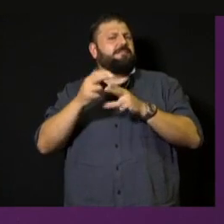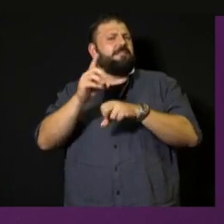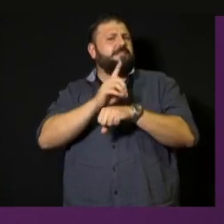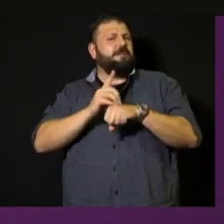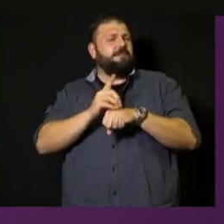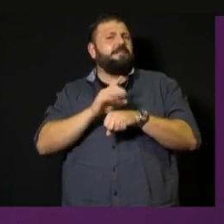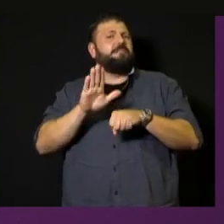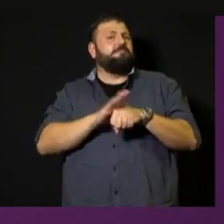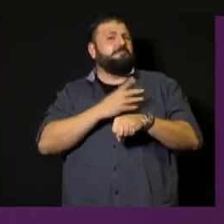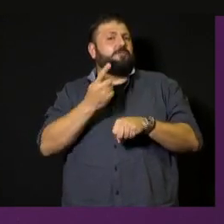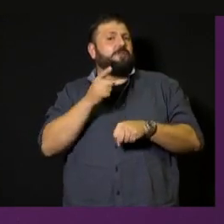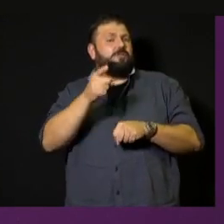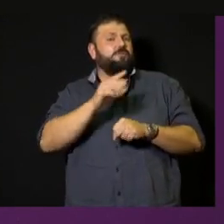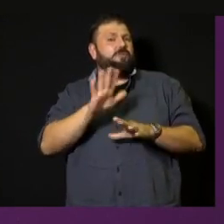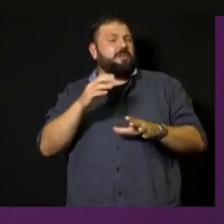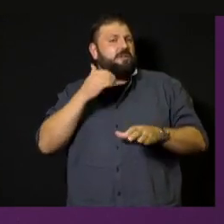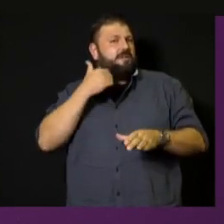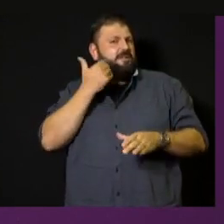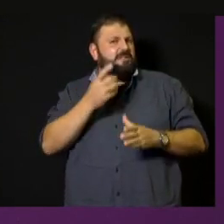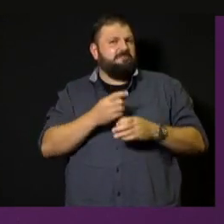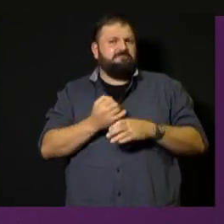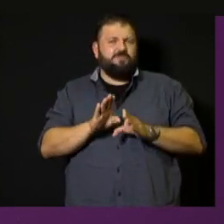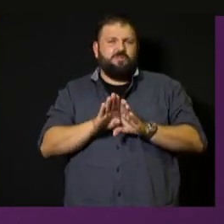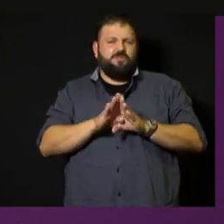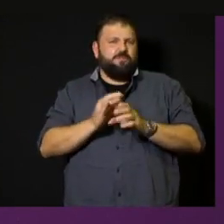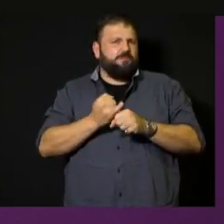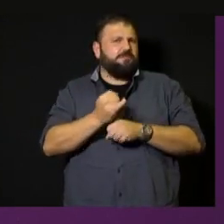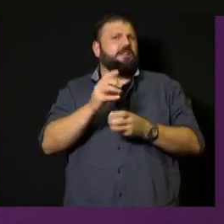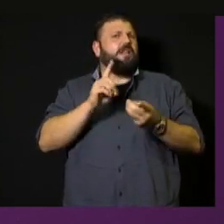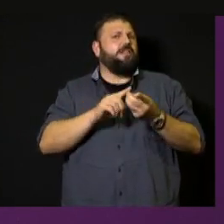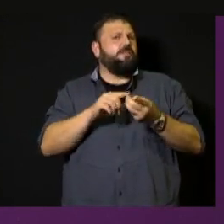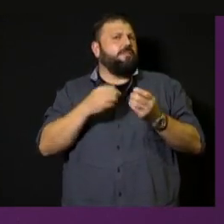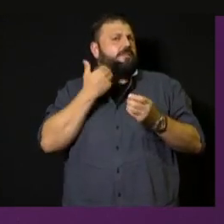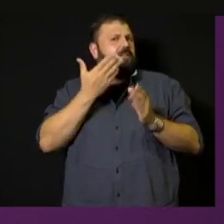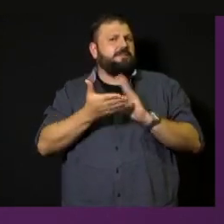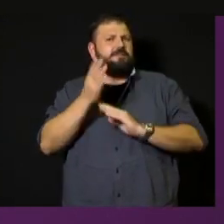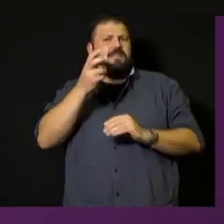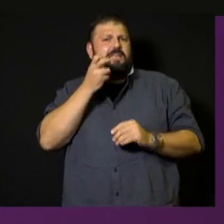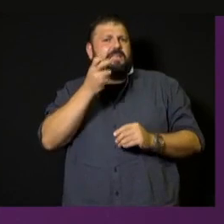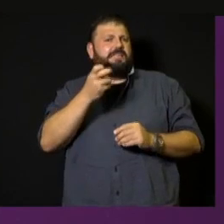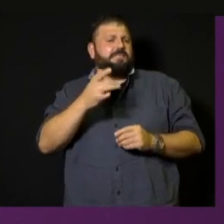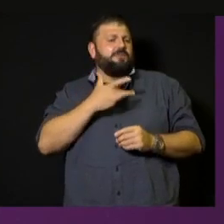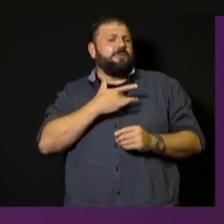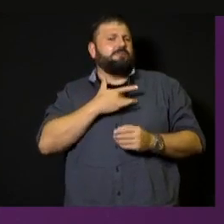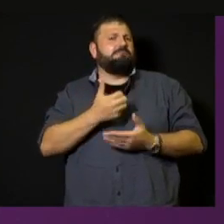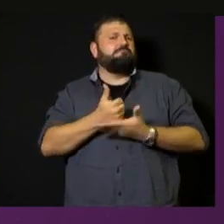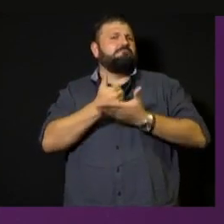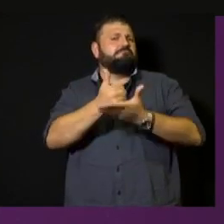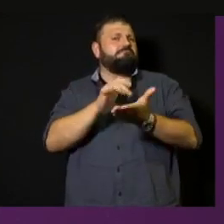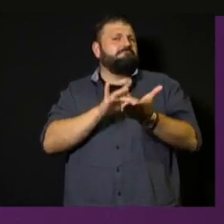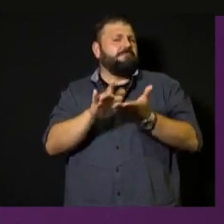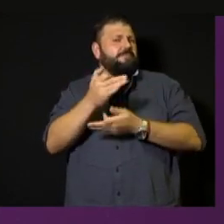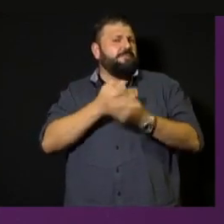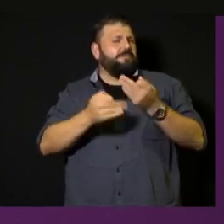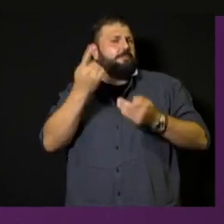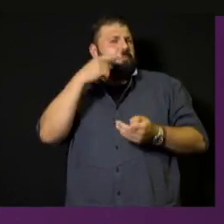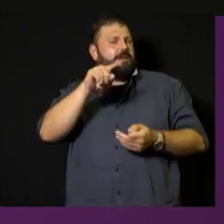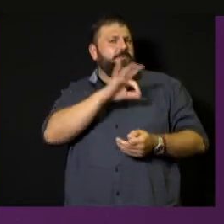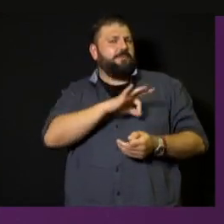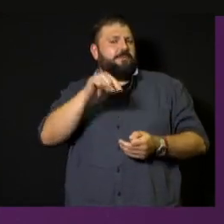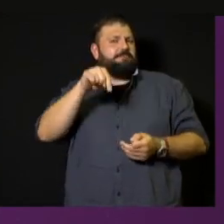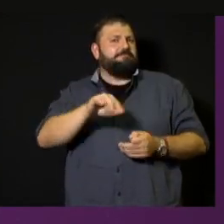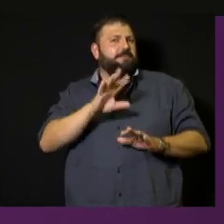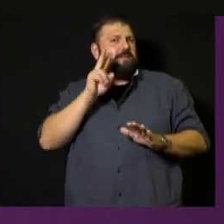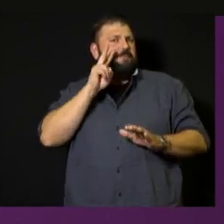because you already decided towards this objective and you need just to follow.